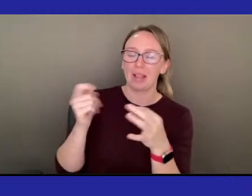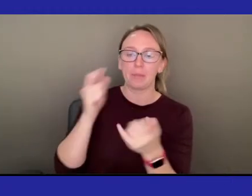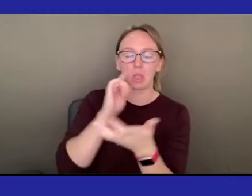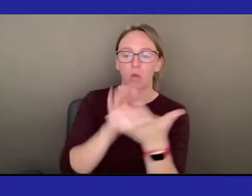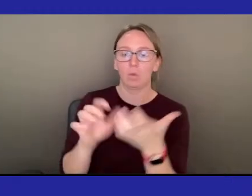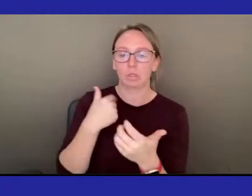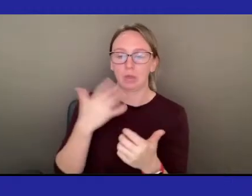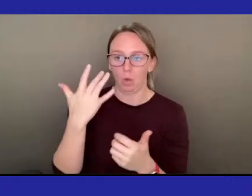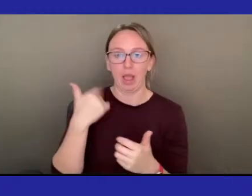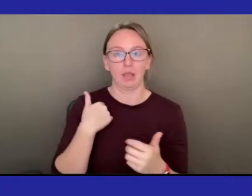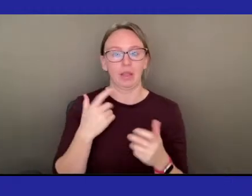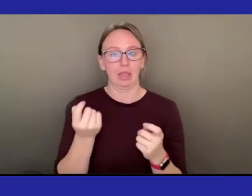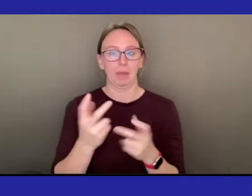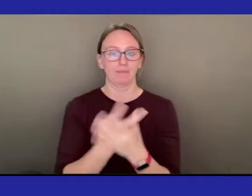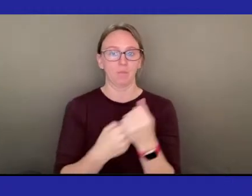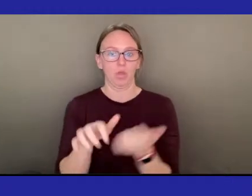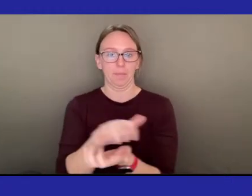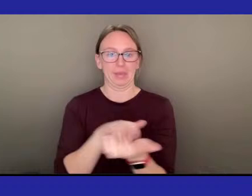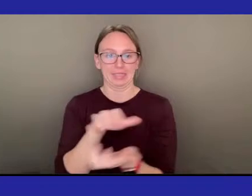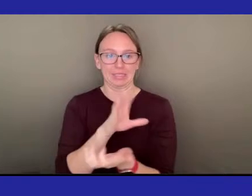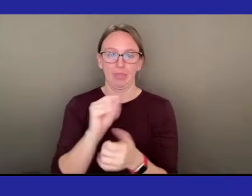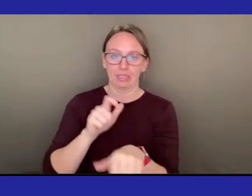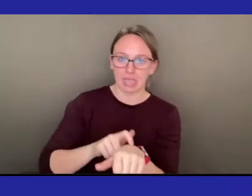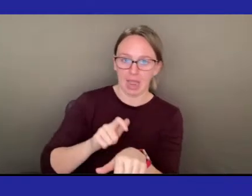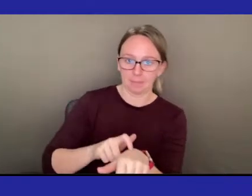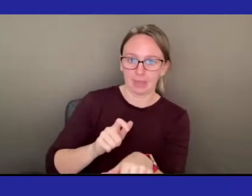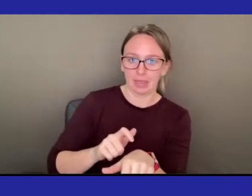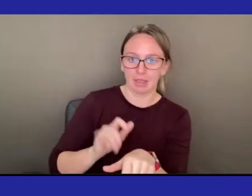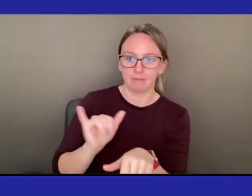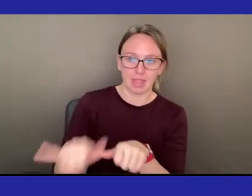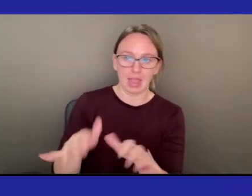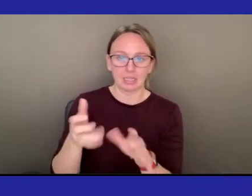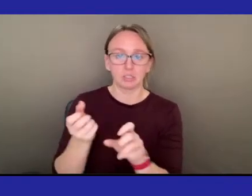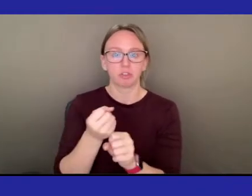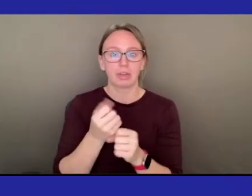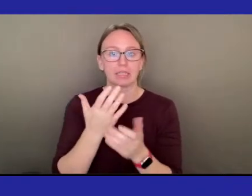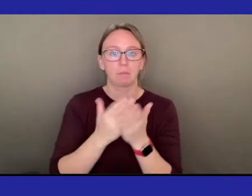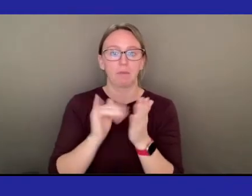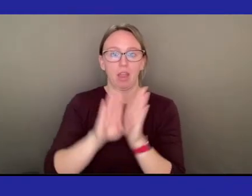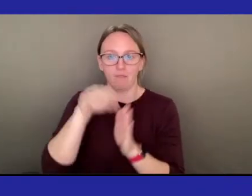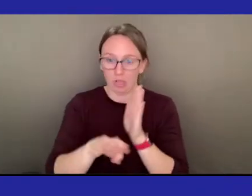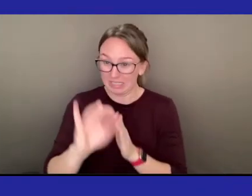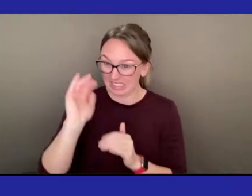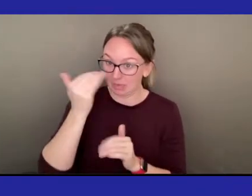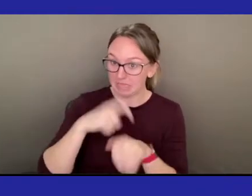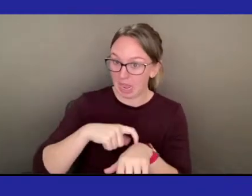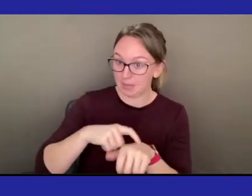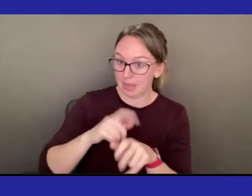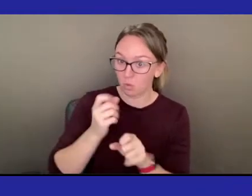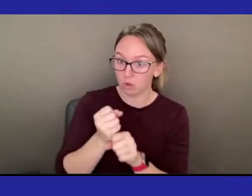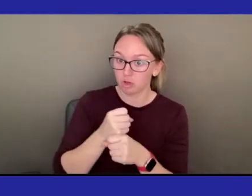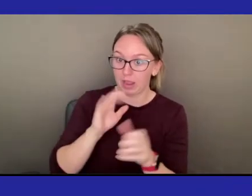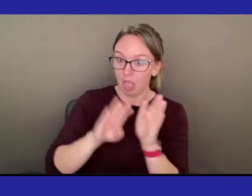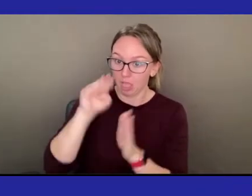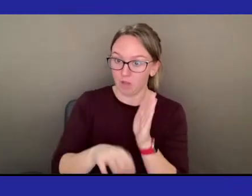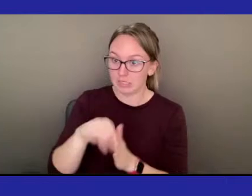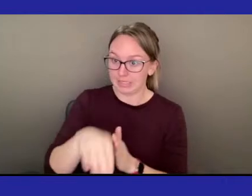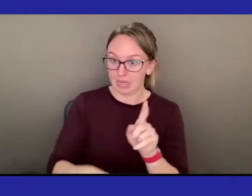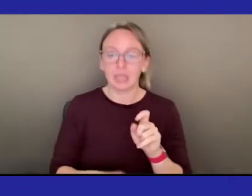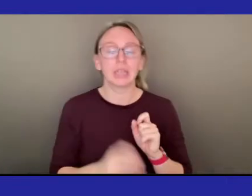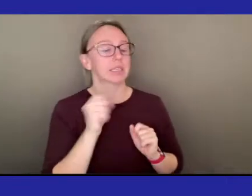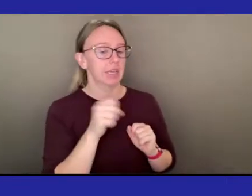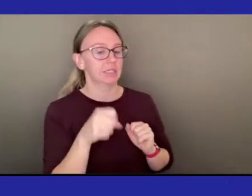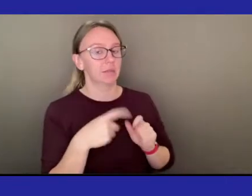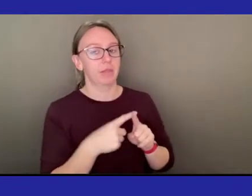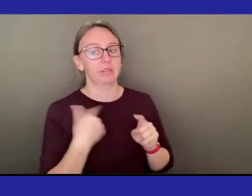little bit of both in those, and the timing of that is creating some of this volatility, it sounds like, and so, Yeah, and actually we're